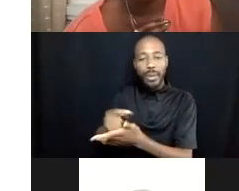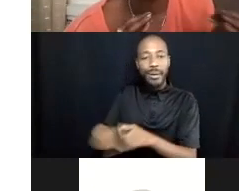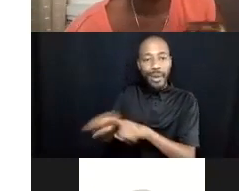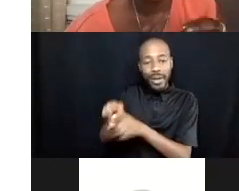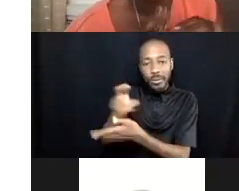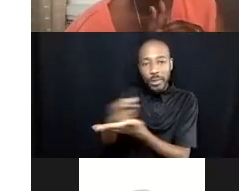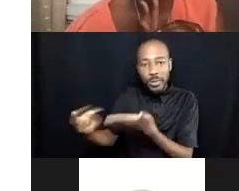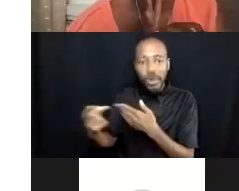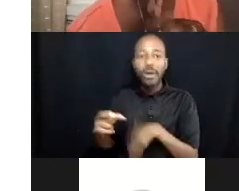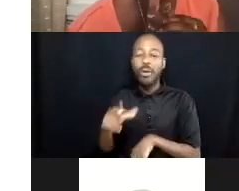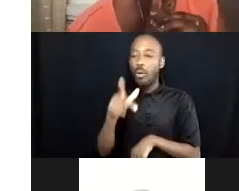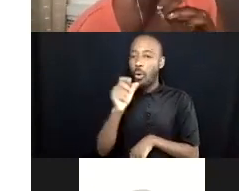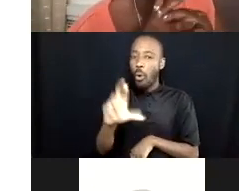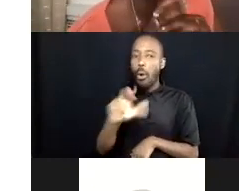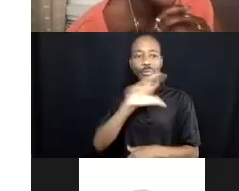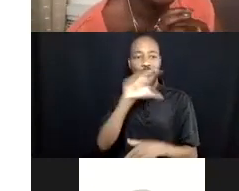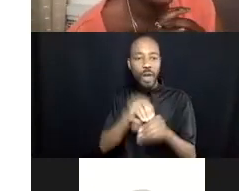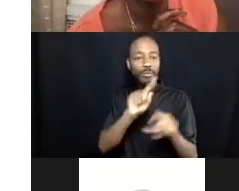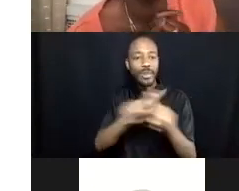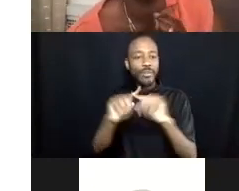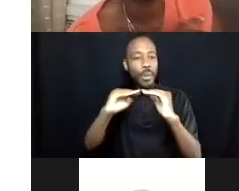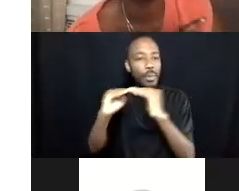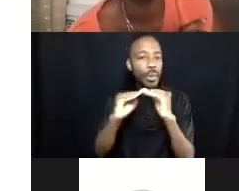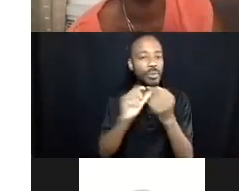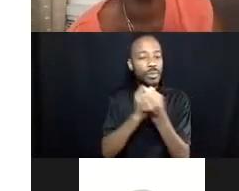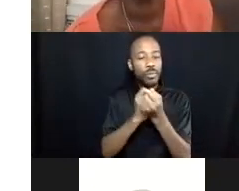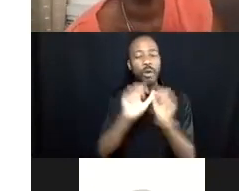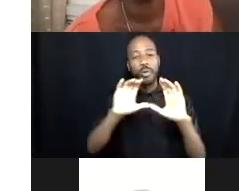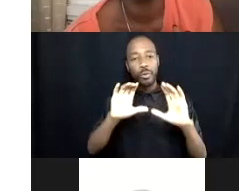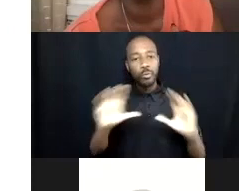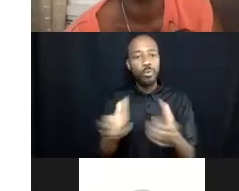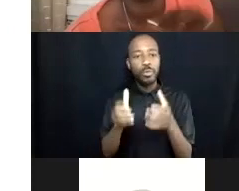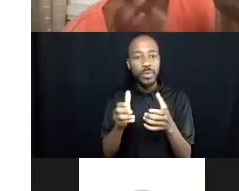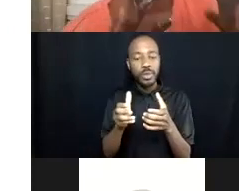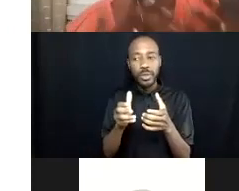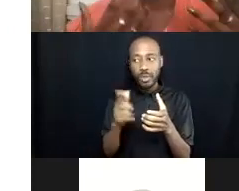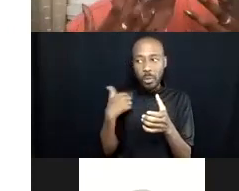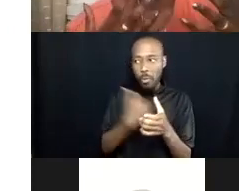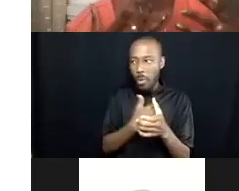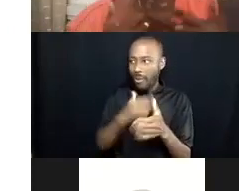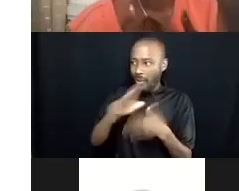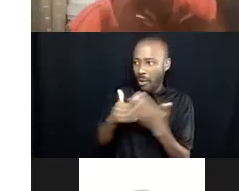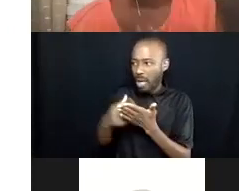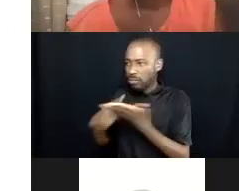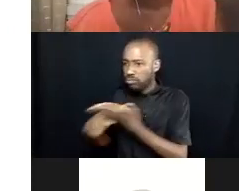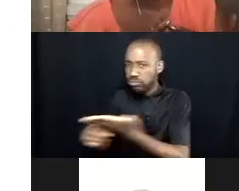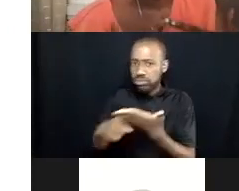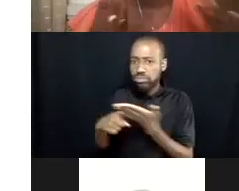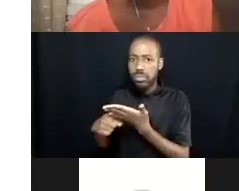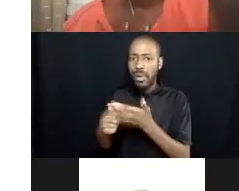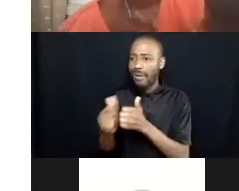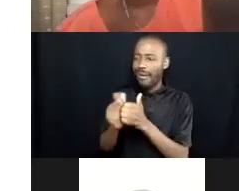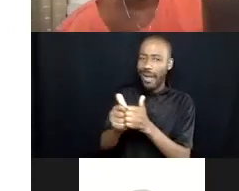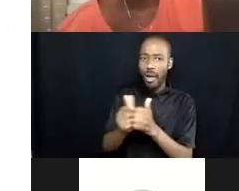of peer support groups for trans folks. And we have been talking about the way that even the language or